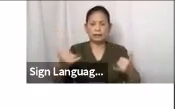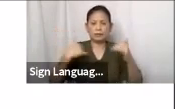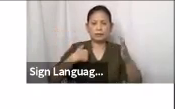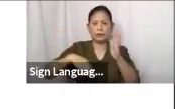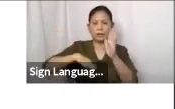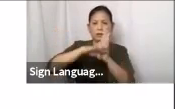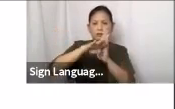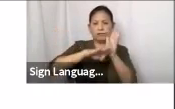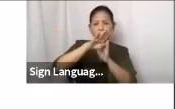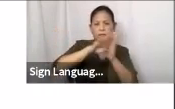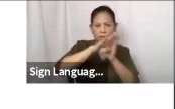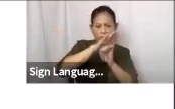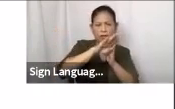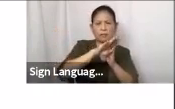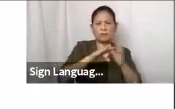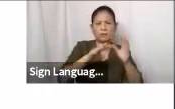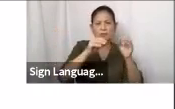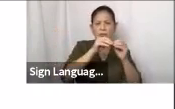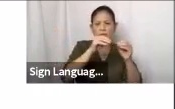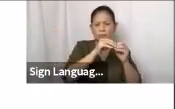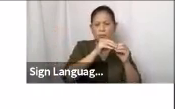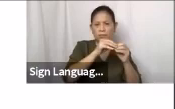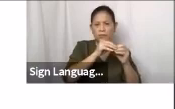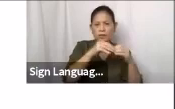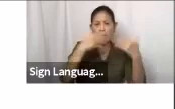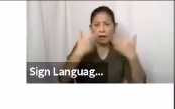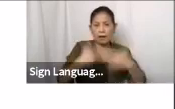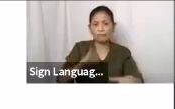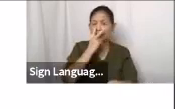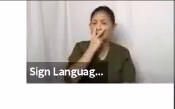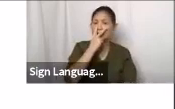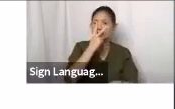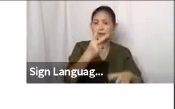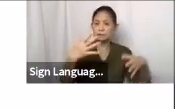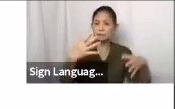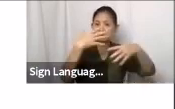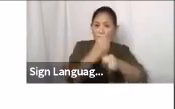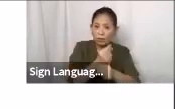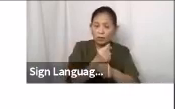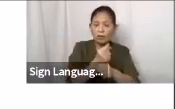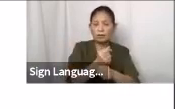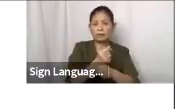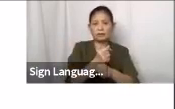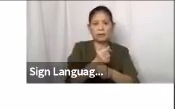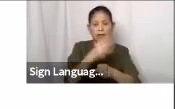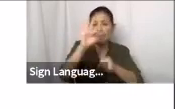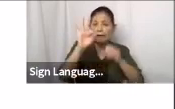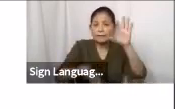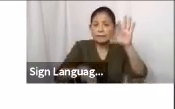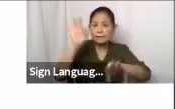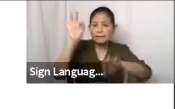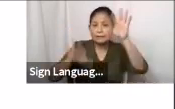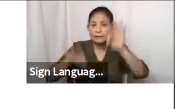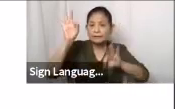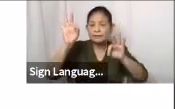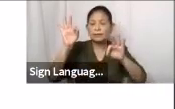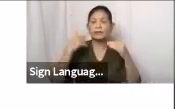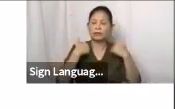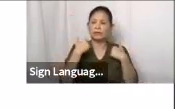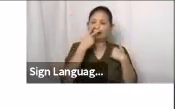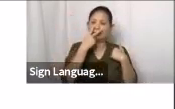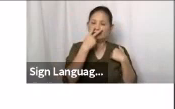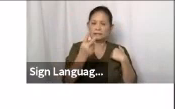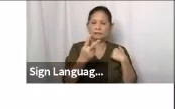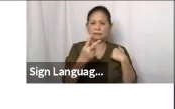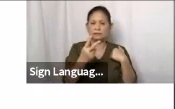even health. So after seeing the conclusions and taking up the findings, we have seen that we have